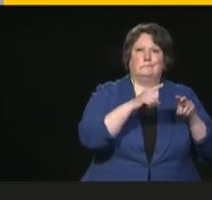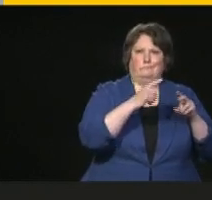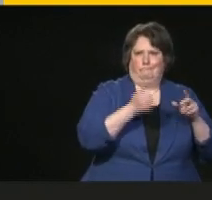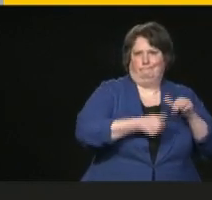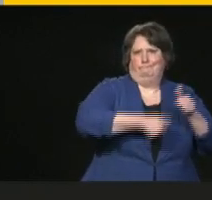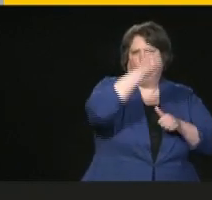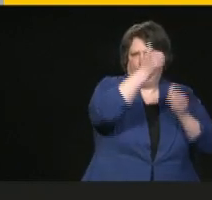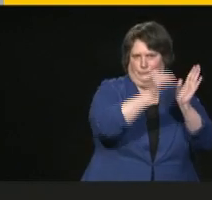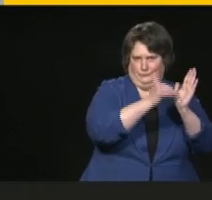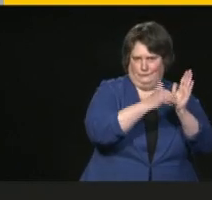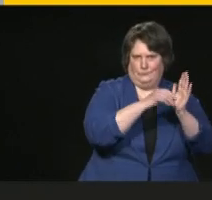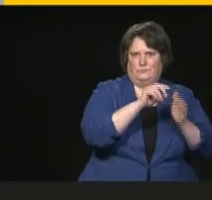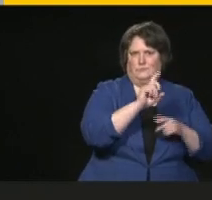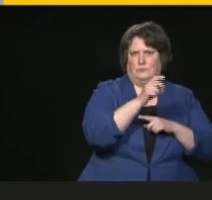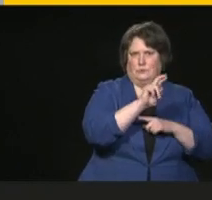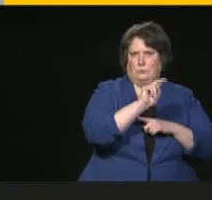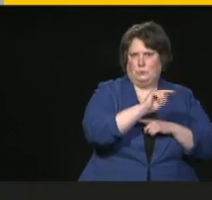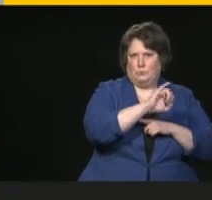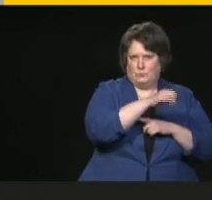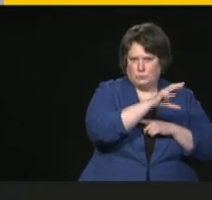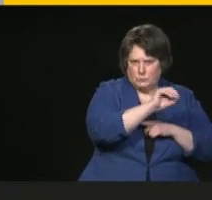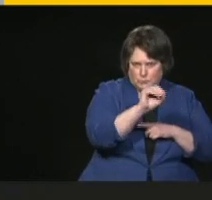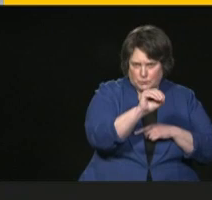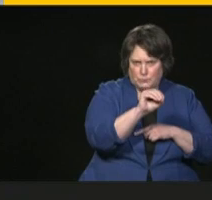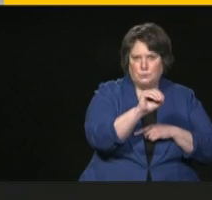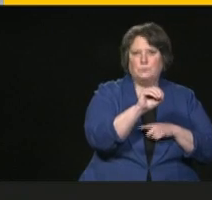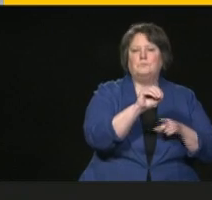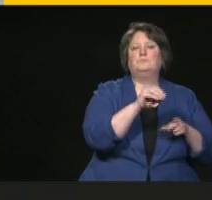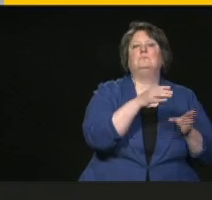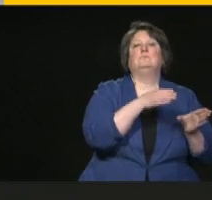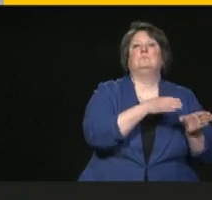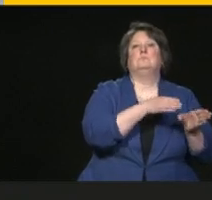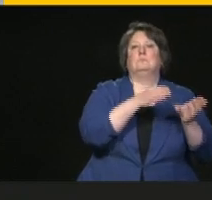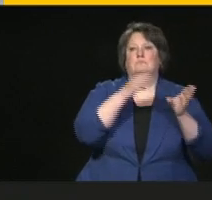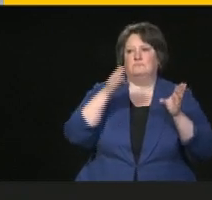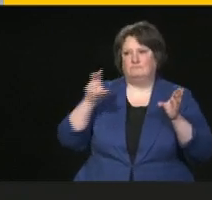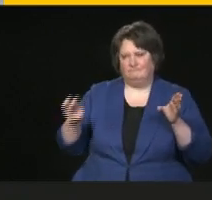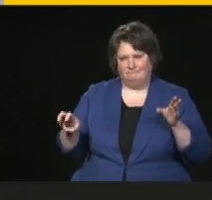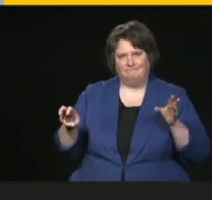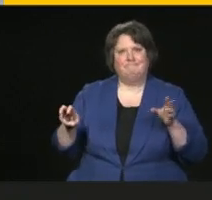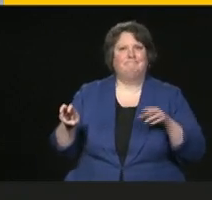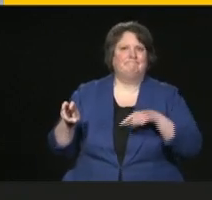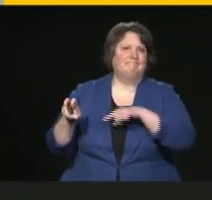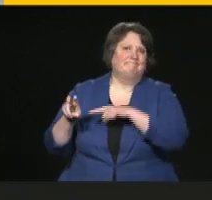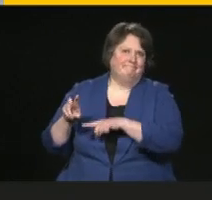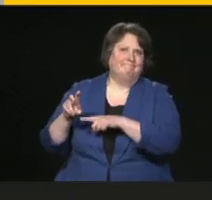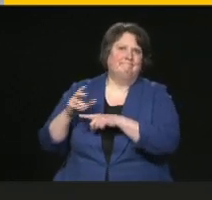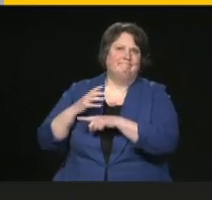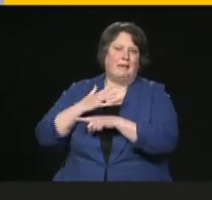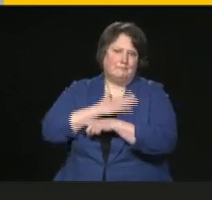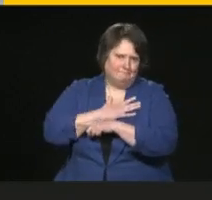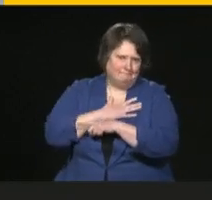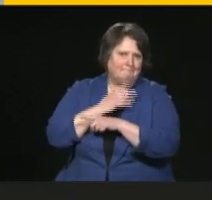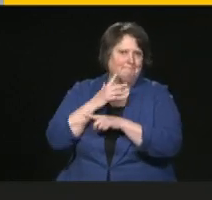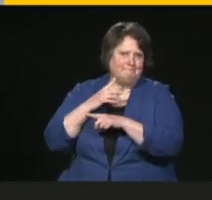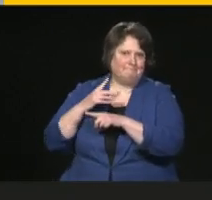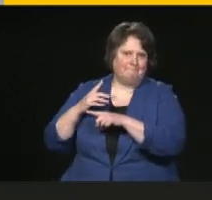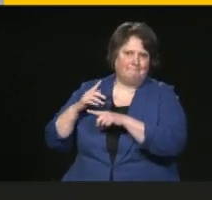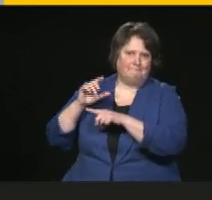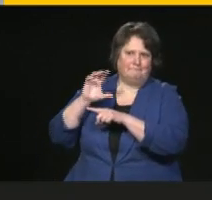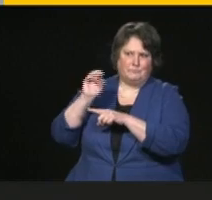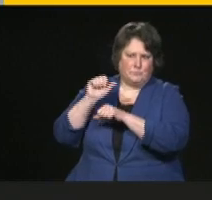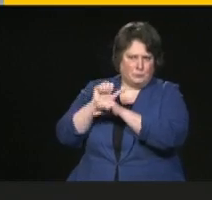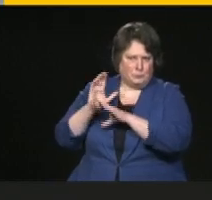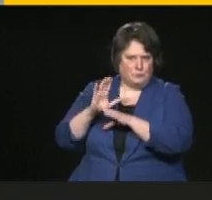and mon cher collègue. And we'll hear from my dear colleague, the President of the Treasury Board, Mr.